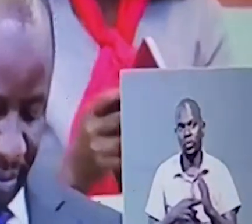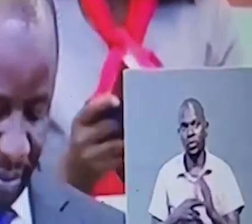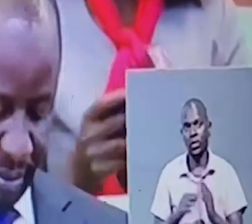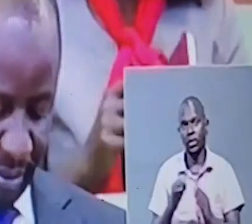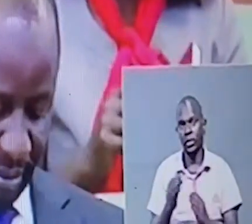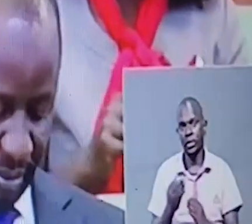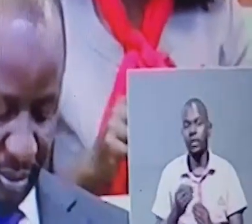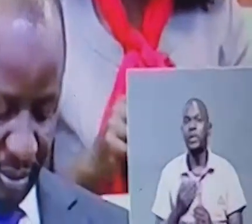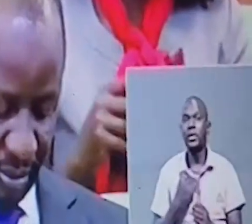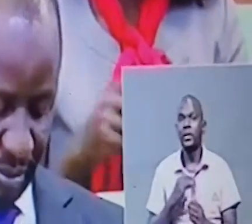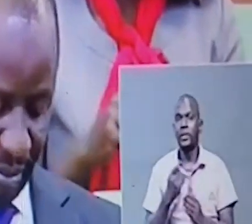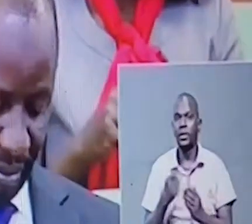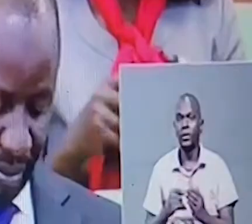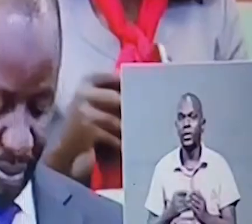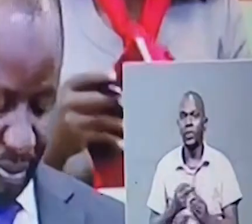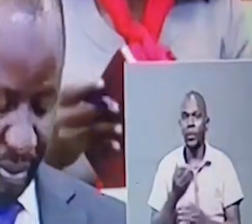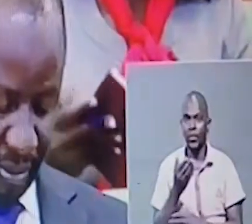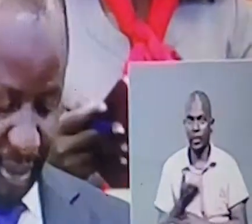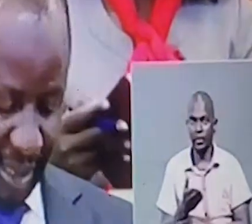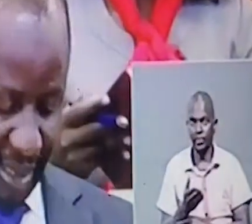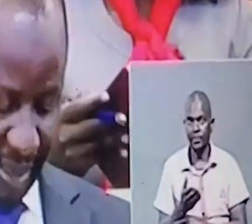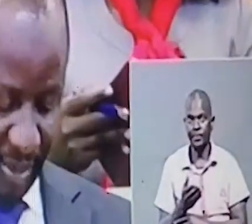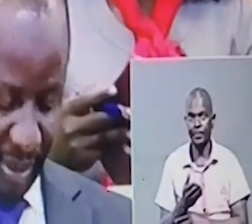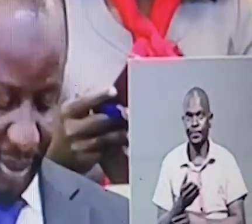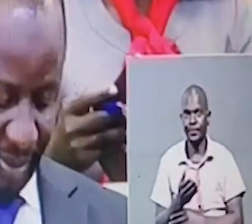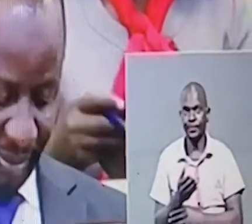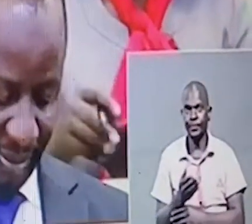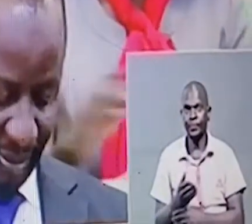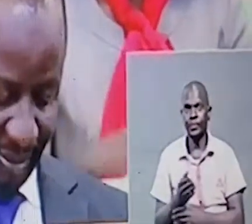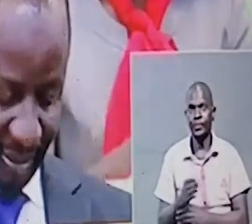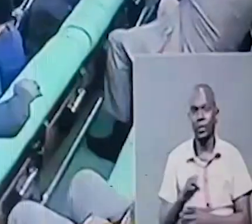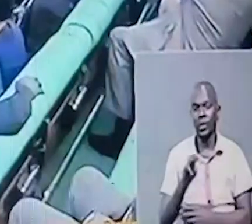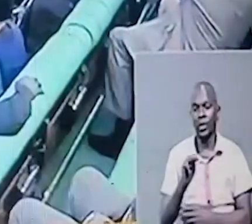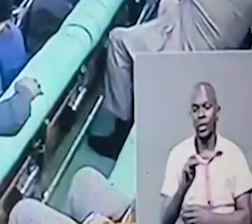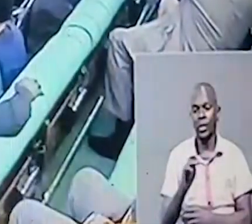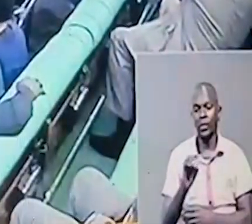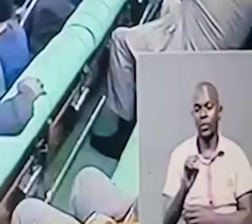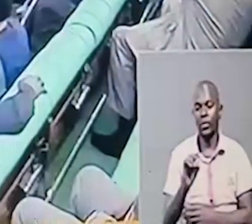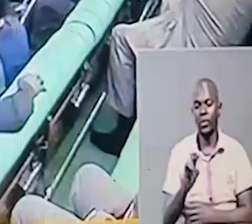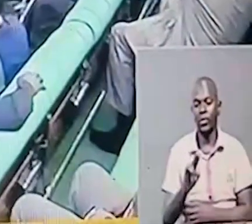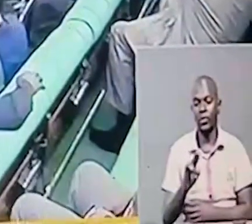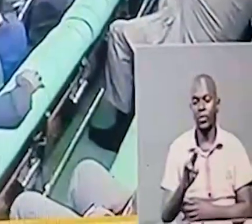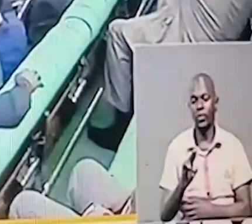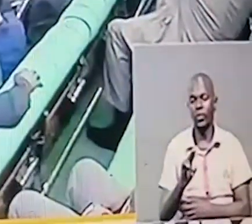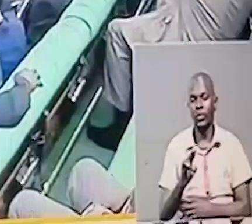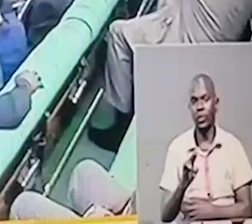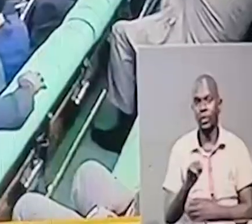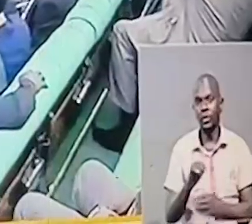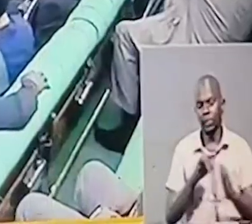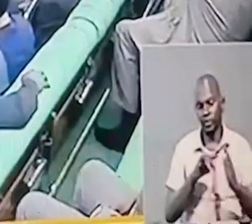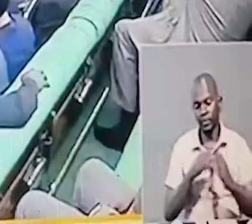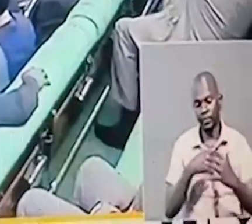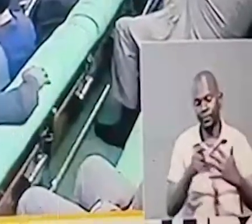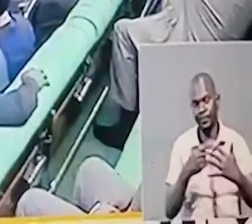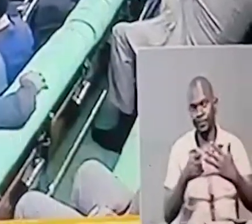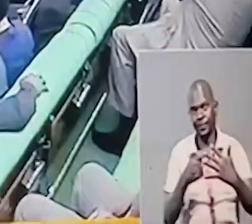3 requires that there must be a memorandum that outlines the policies and the